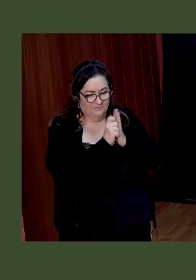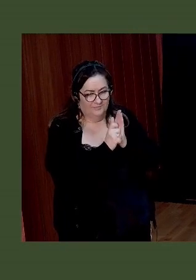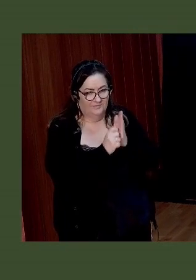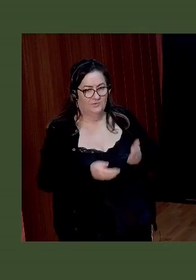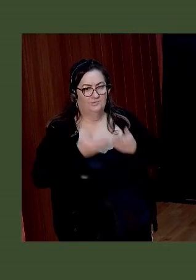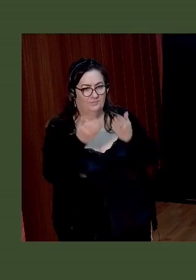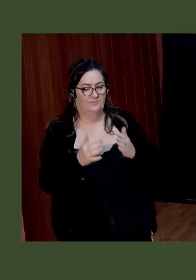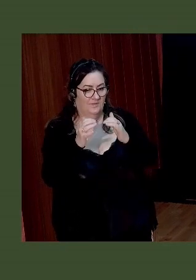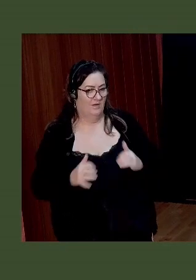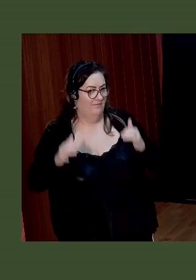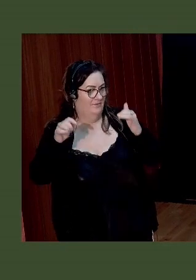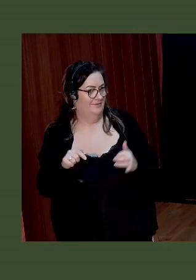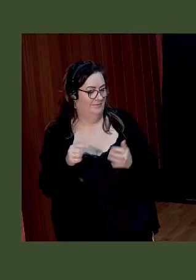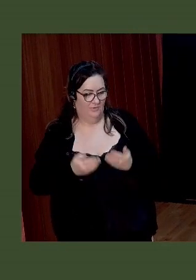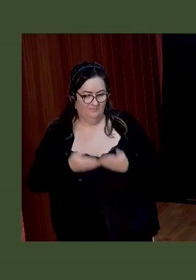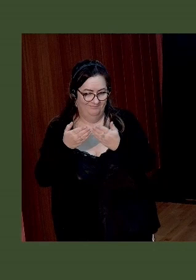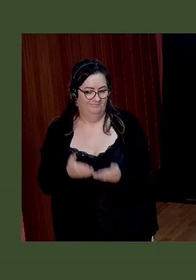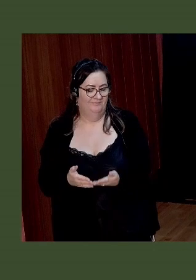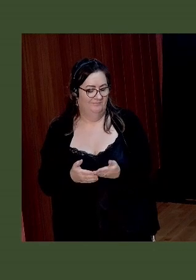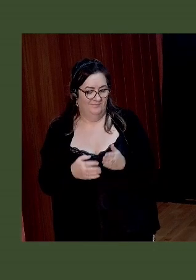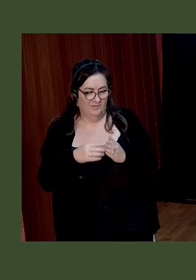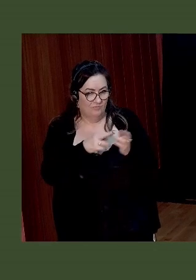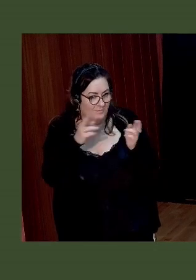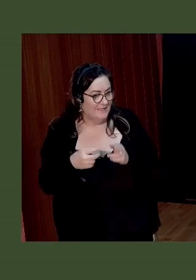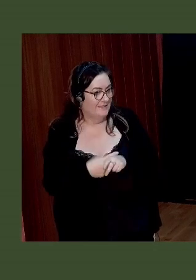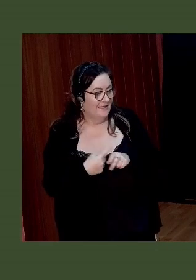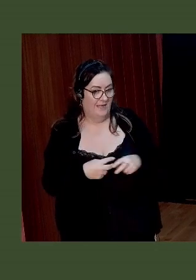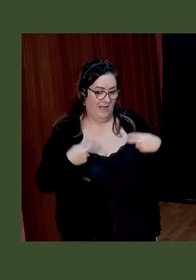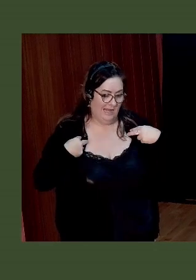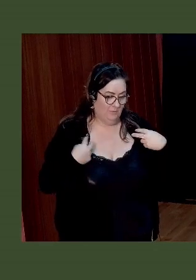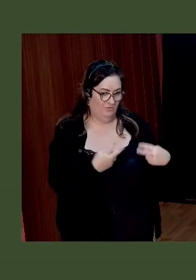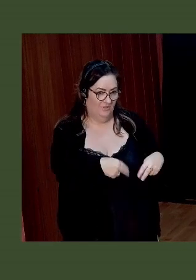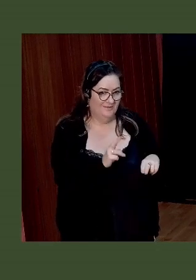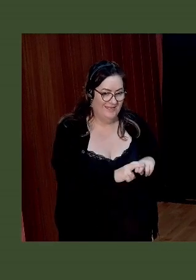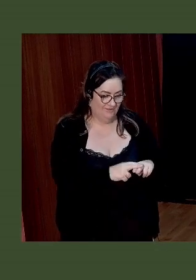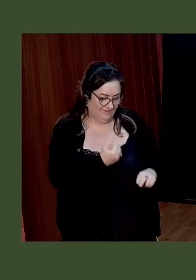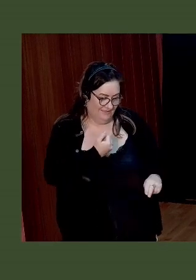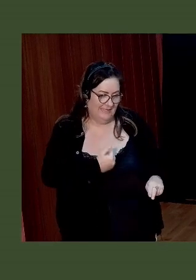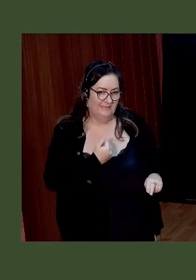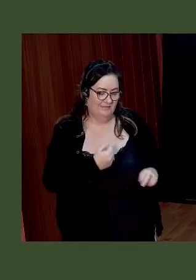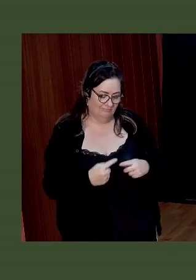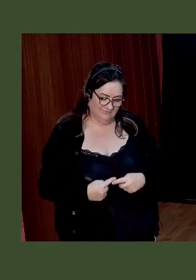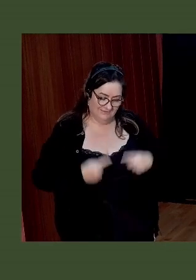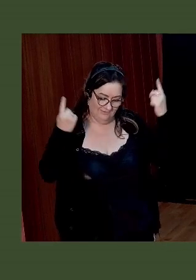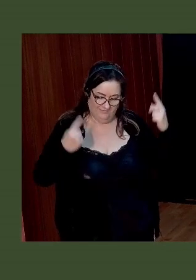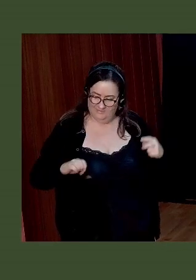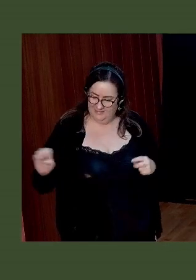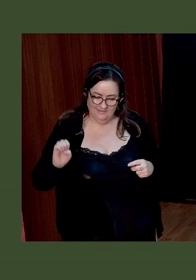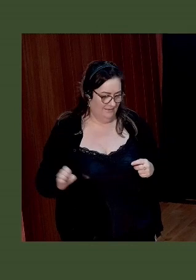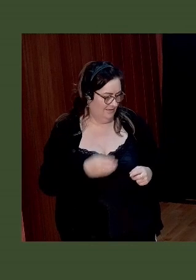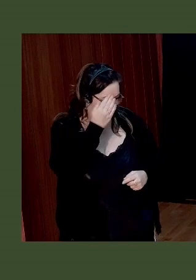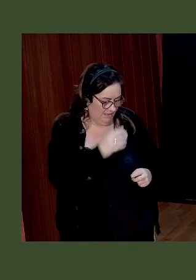presented to members of the conference, emphasising again language and nation, and the difference of Ireland from